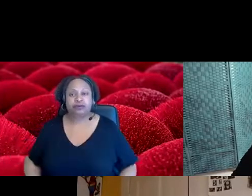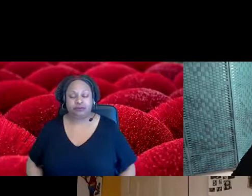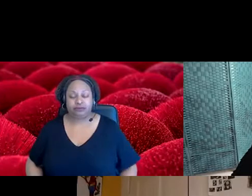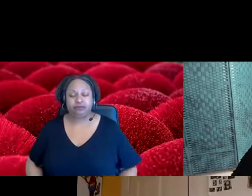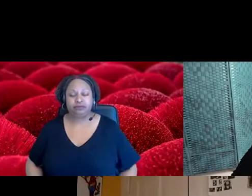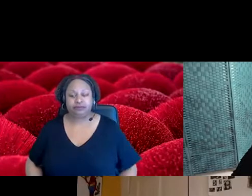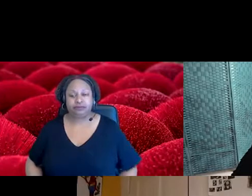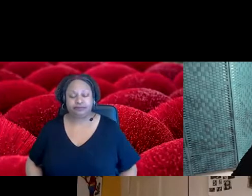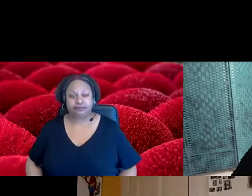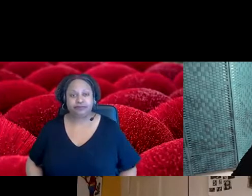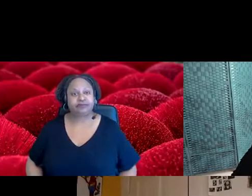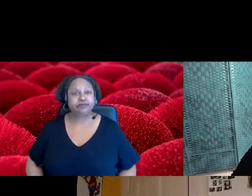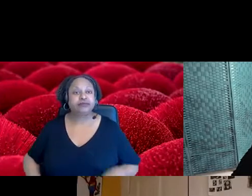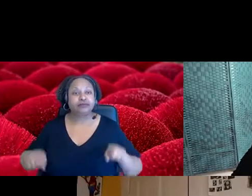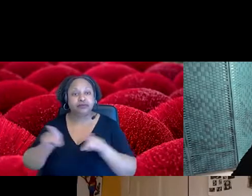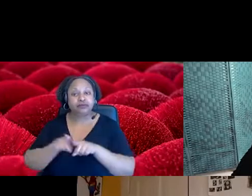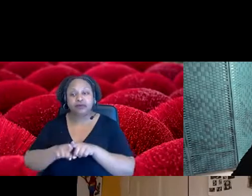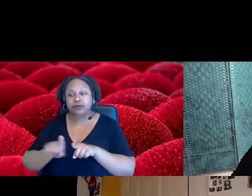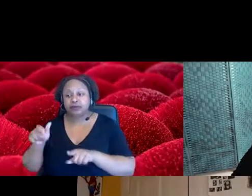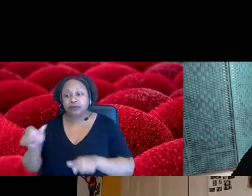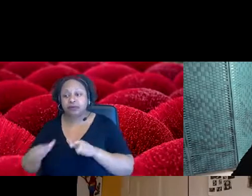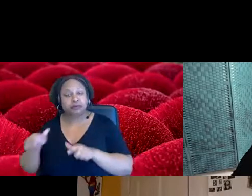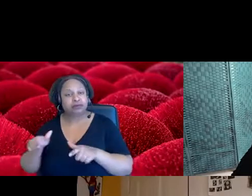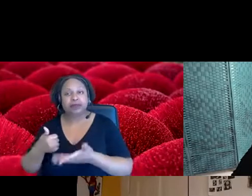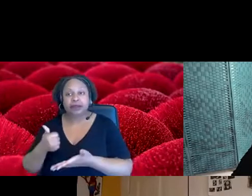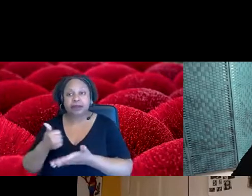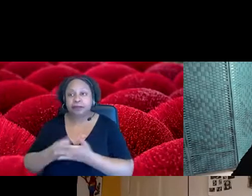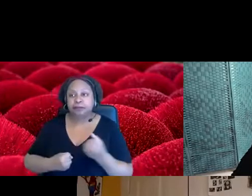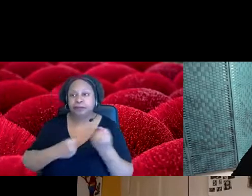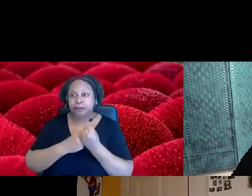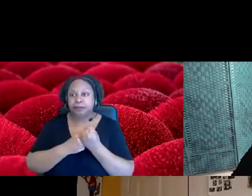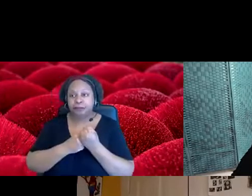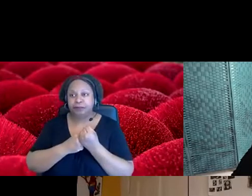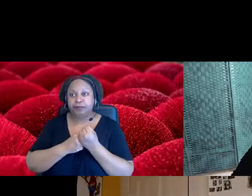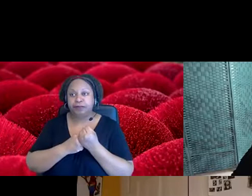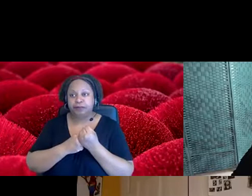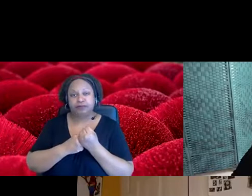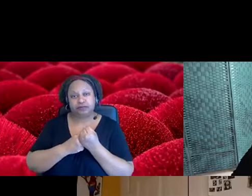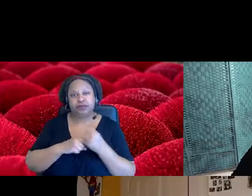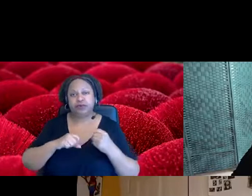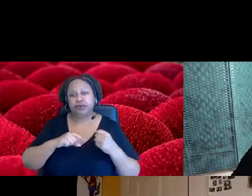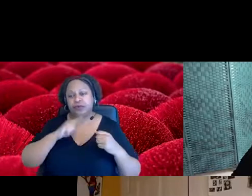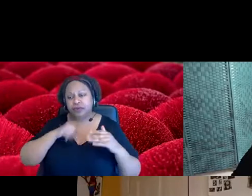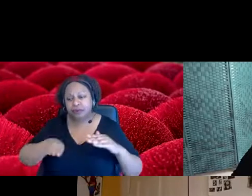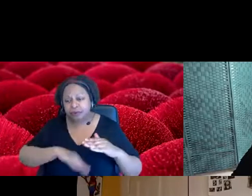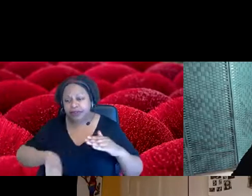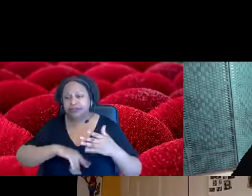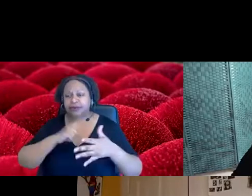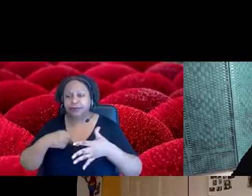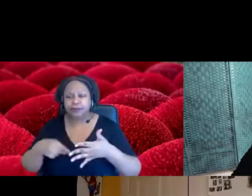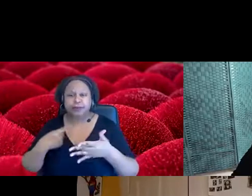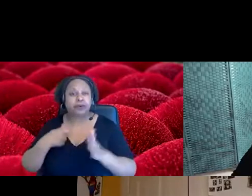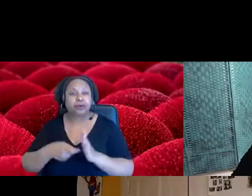also with those who can help to solidify the very basic elements that we need in order to do our